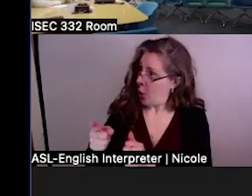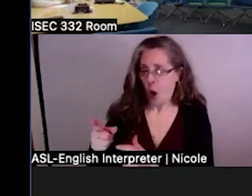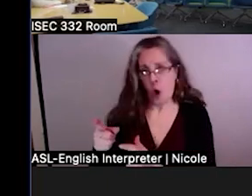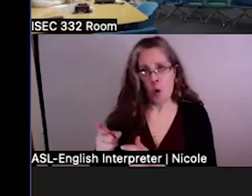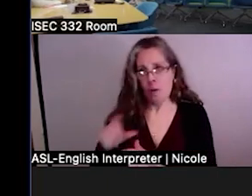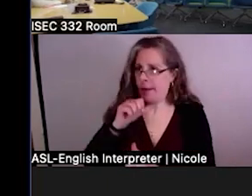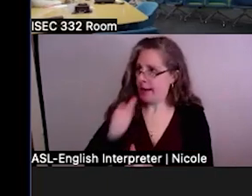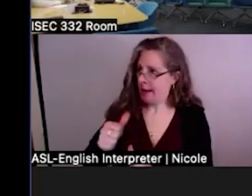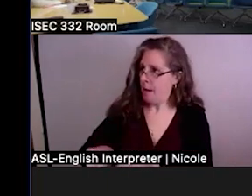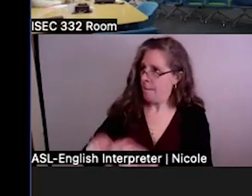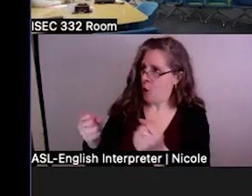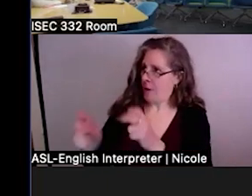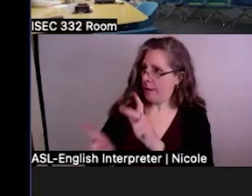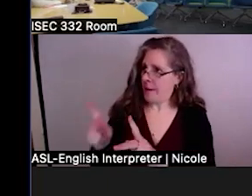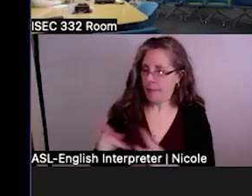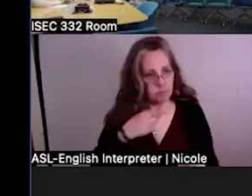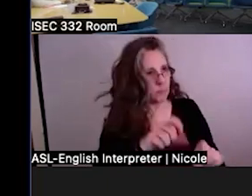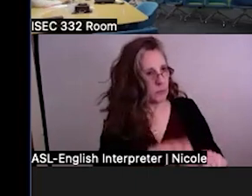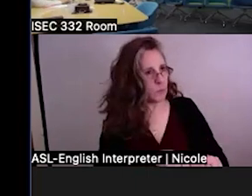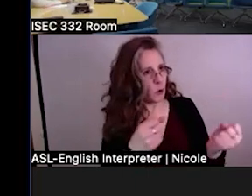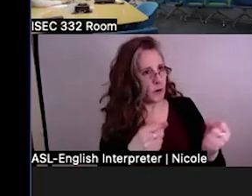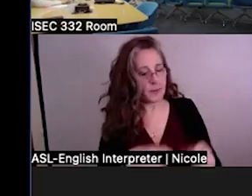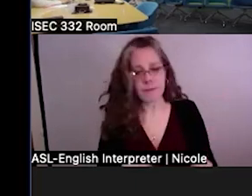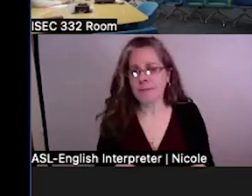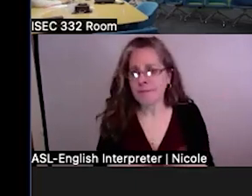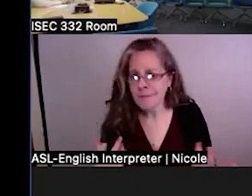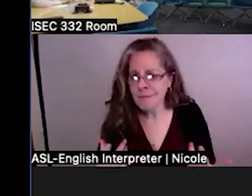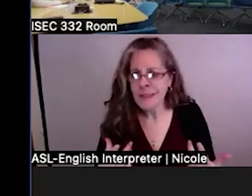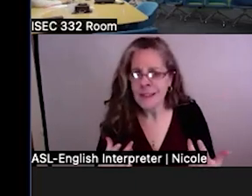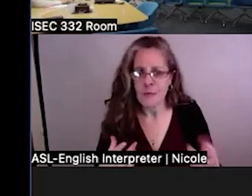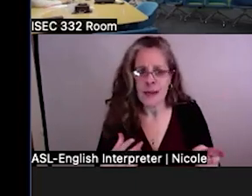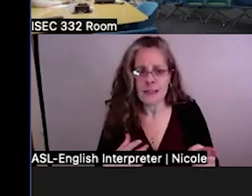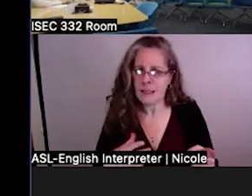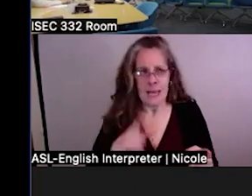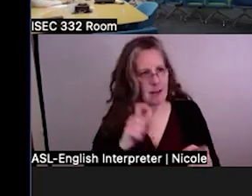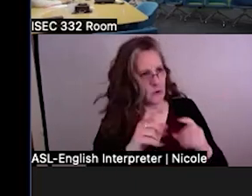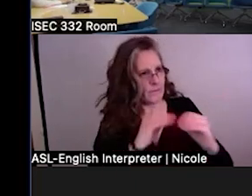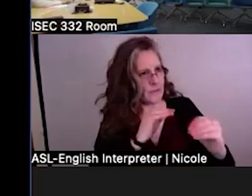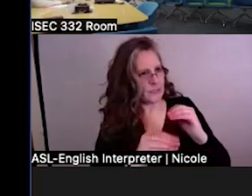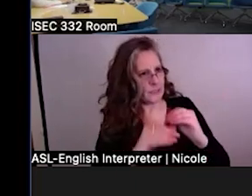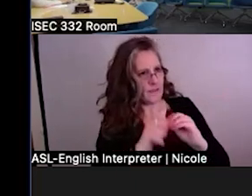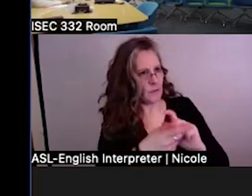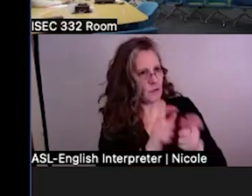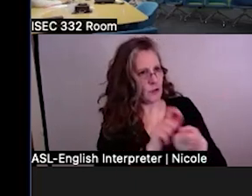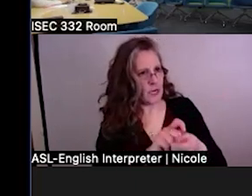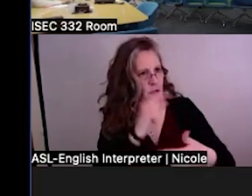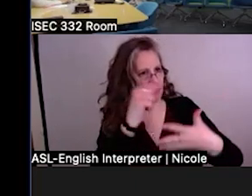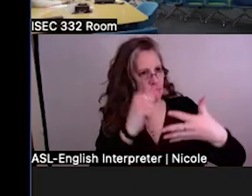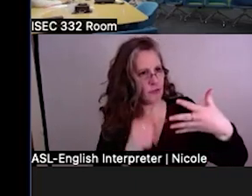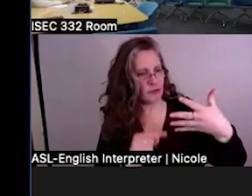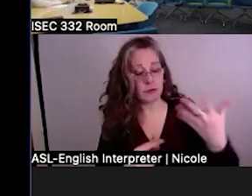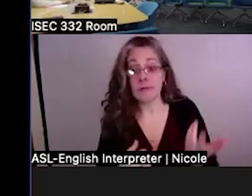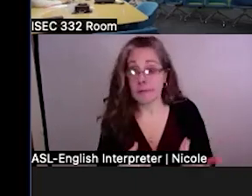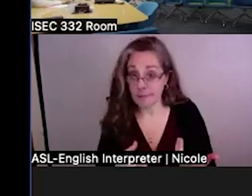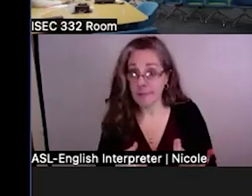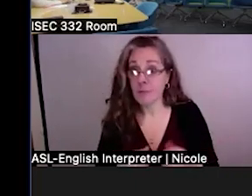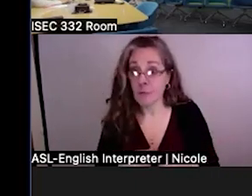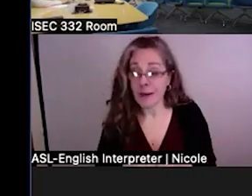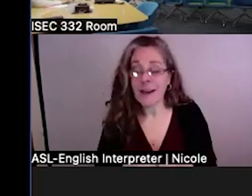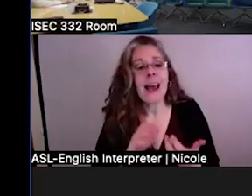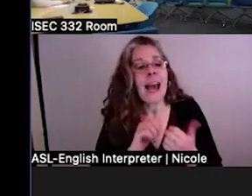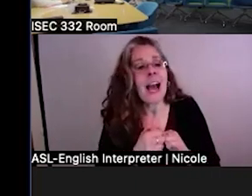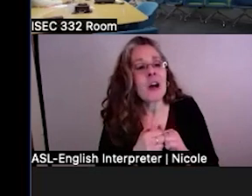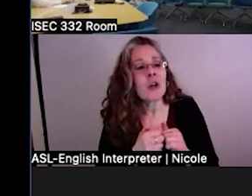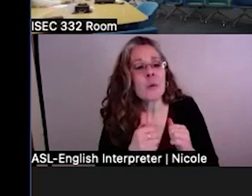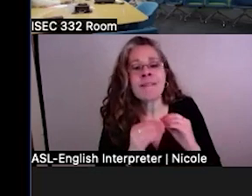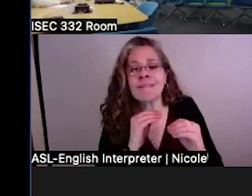compared to the neurotypical standard, there's all these things that we need to fix. And the aim becomes, how do we cure